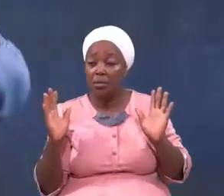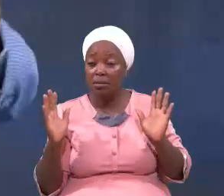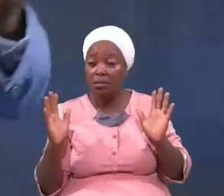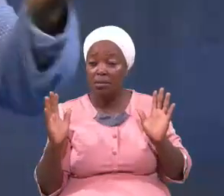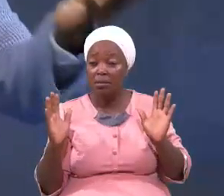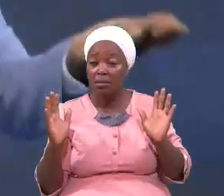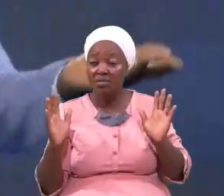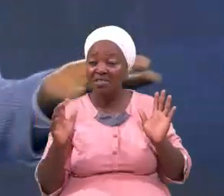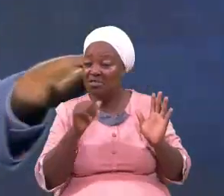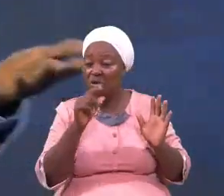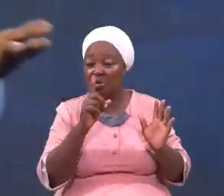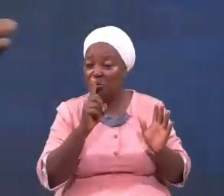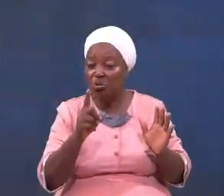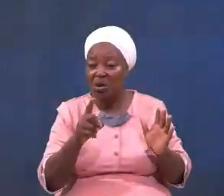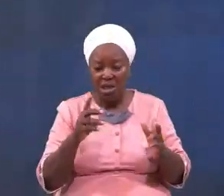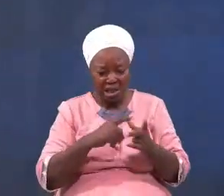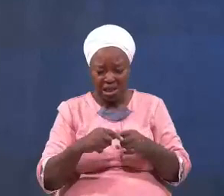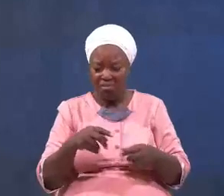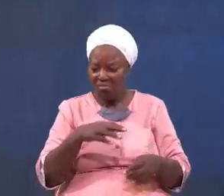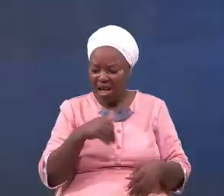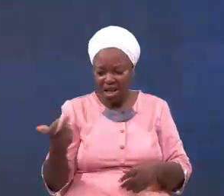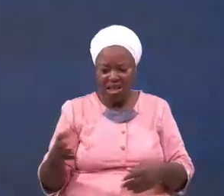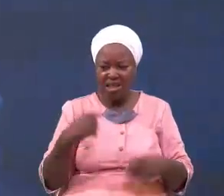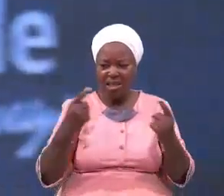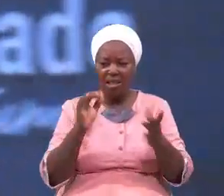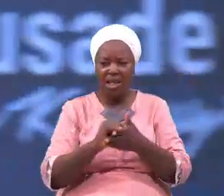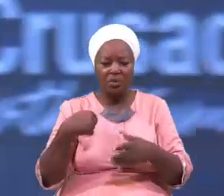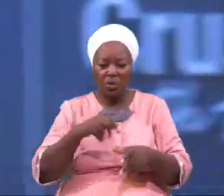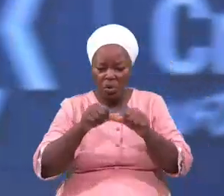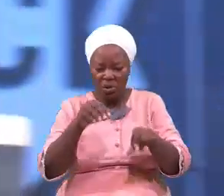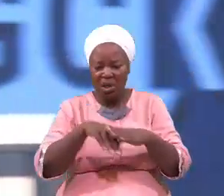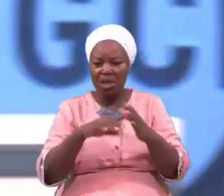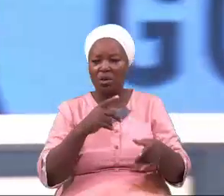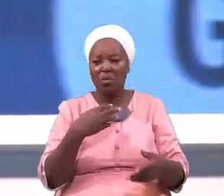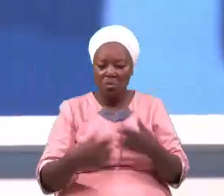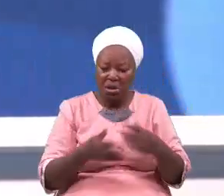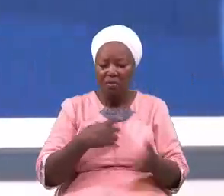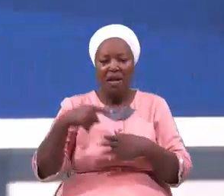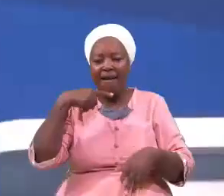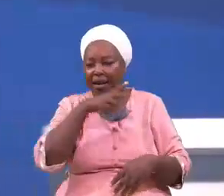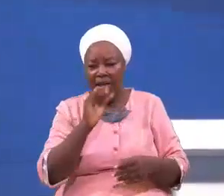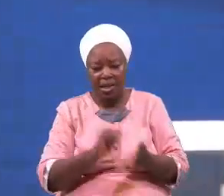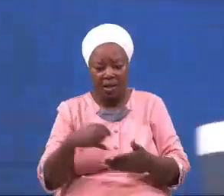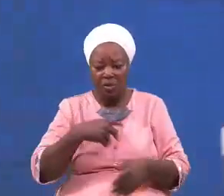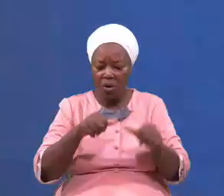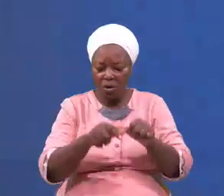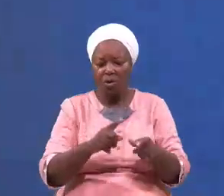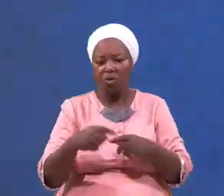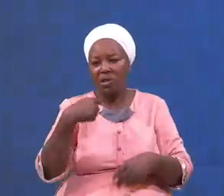You see, whatever sin we keep on committing, whatever lies we keep on telling,